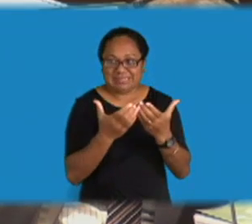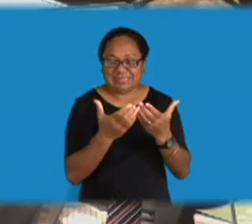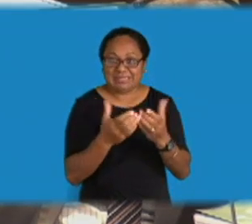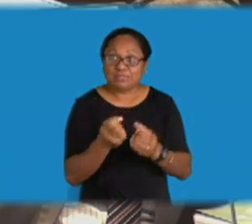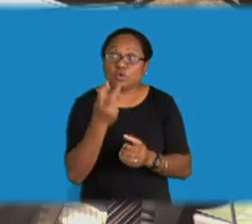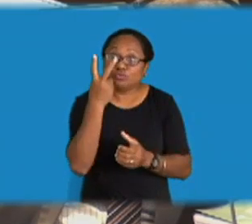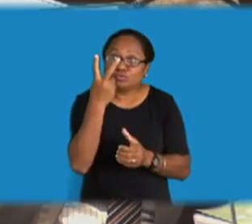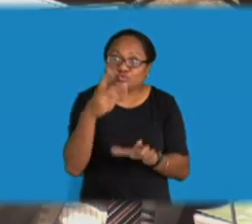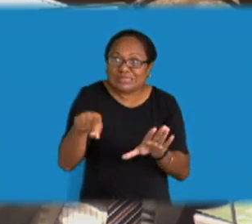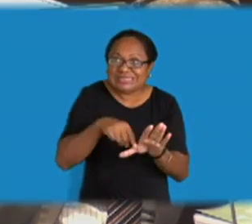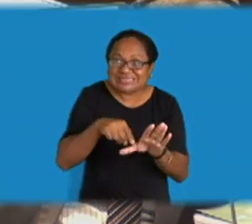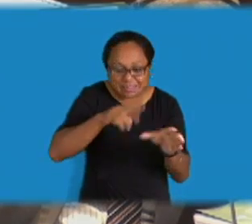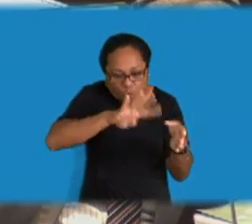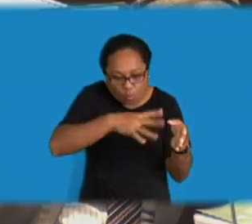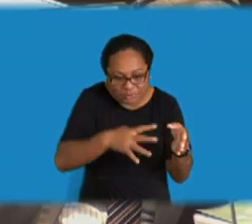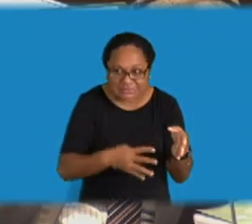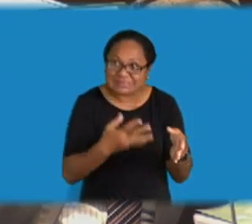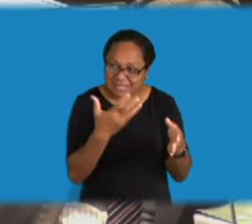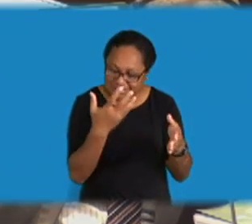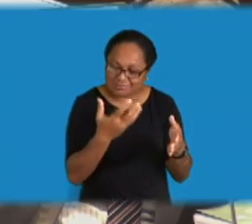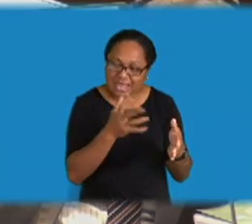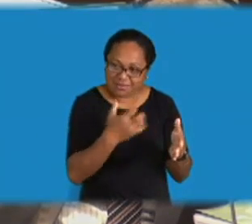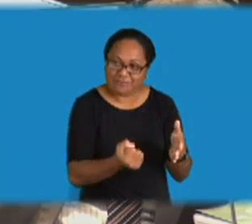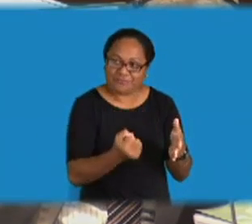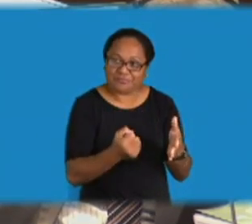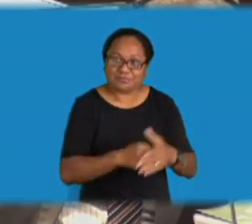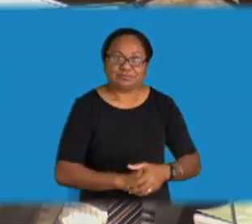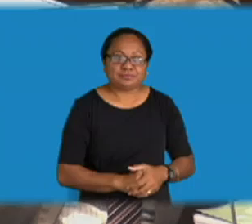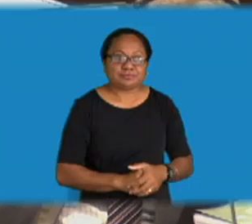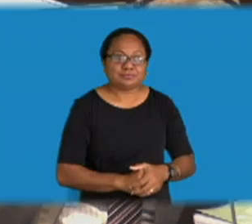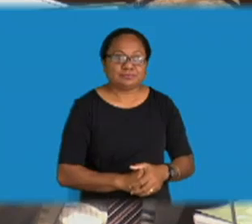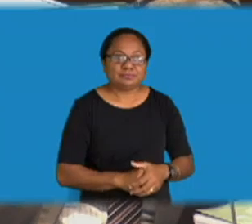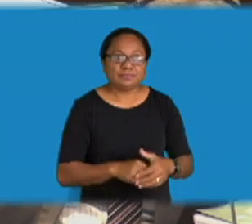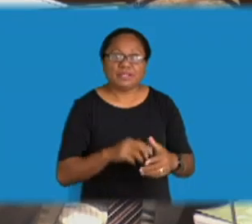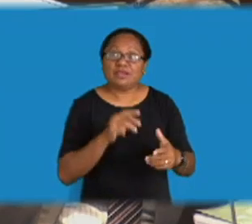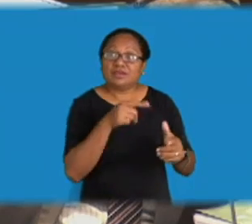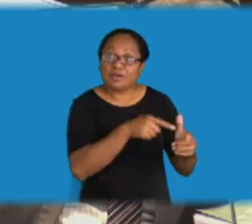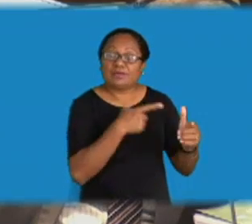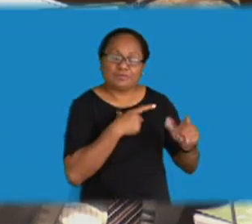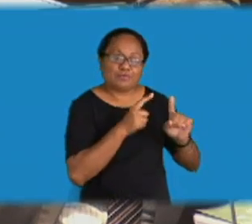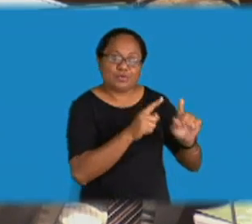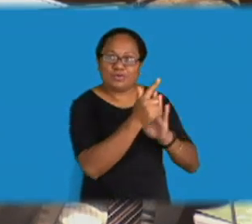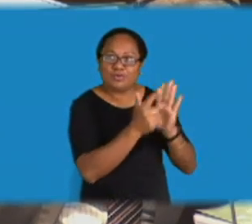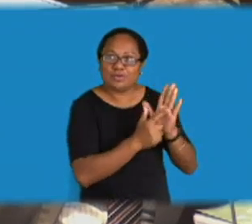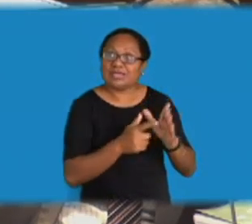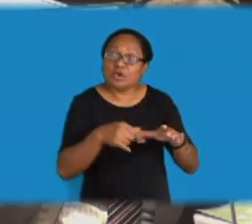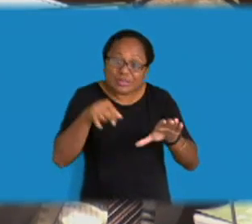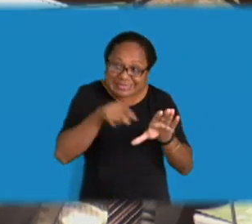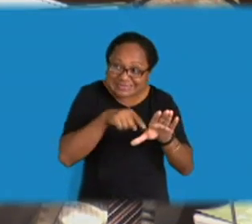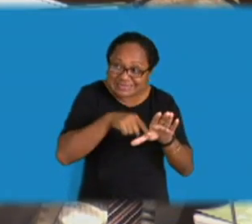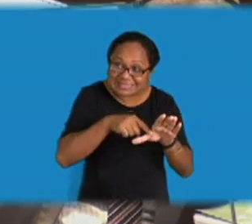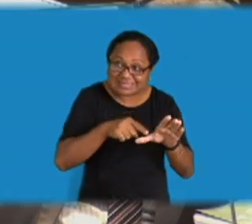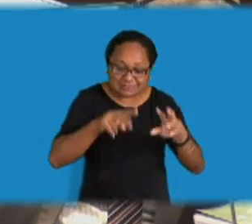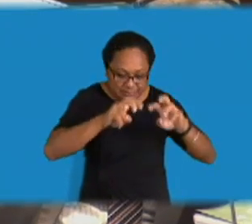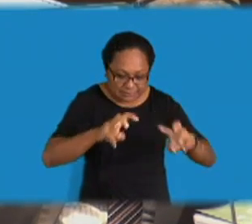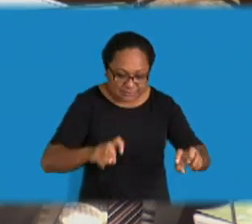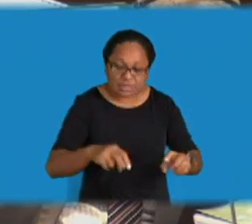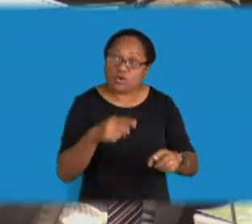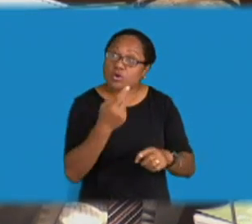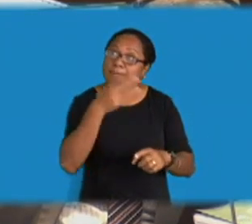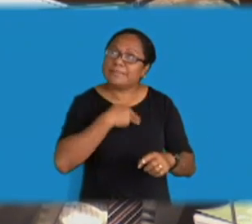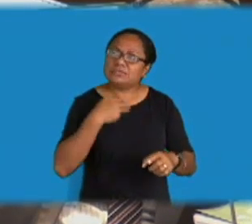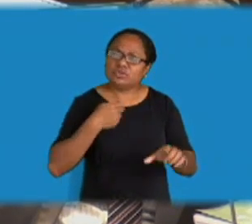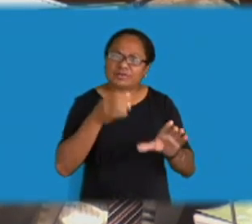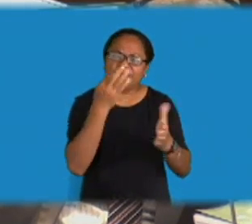internal audits which were carried out in respect to the Public Accounts Committee itself by the internal audit team of the then Ministry of